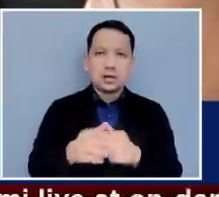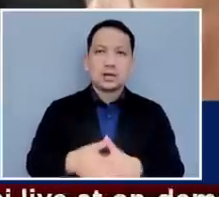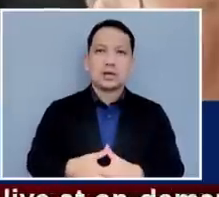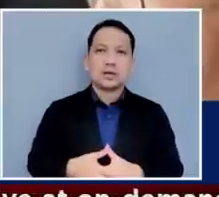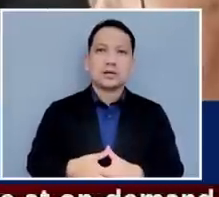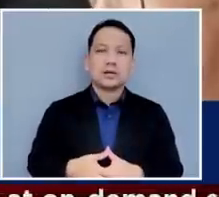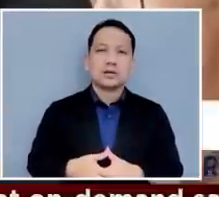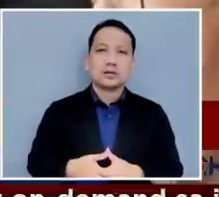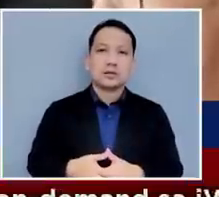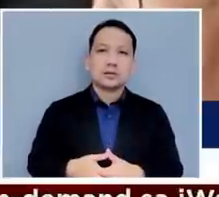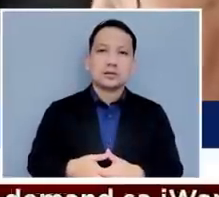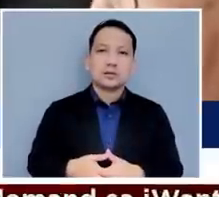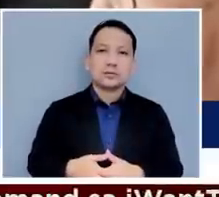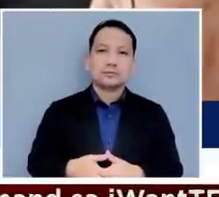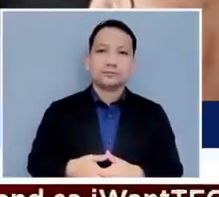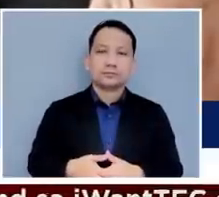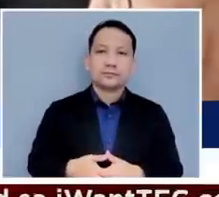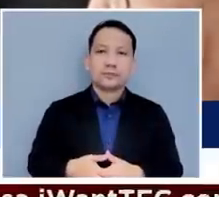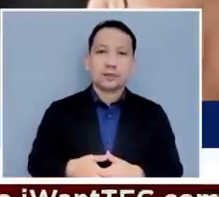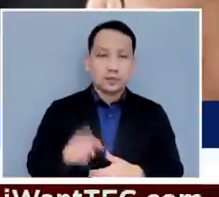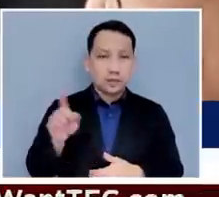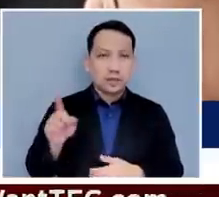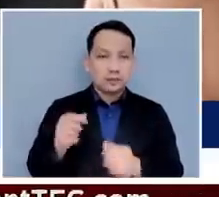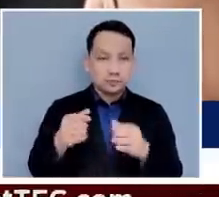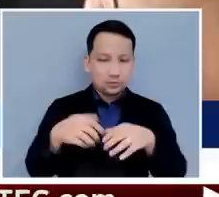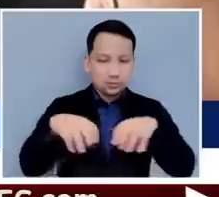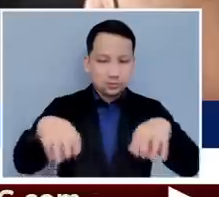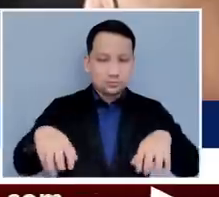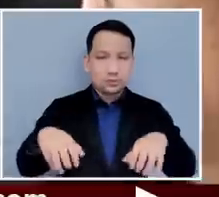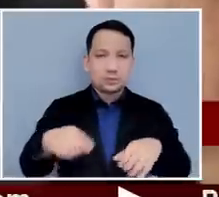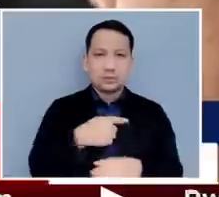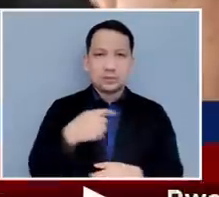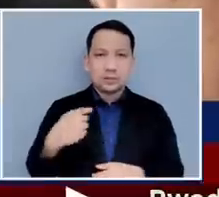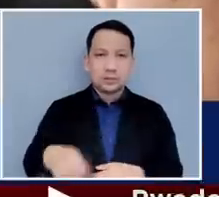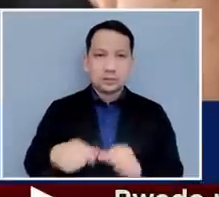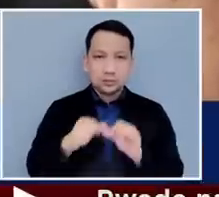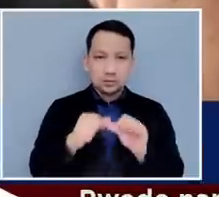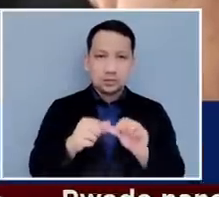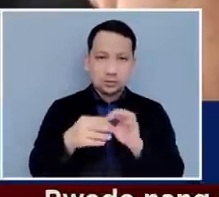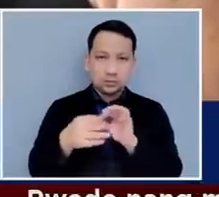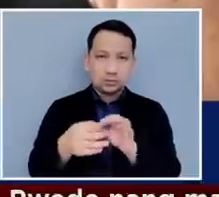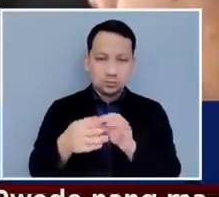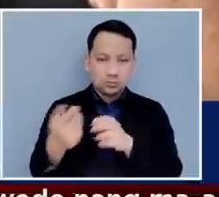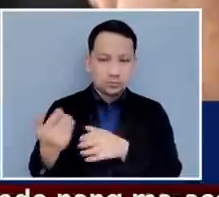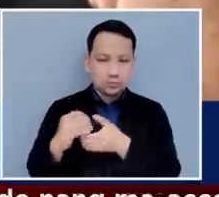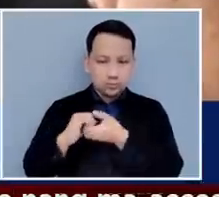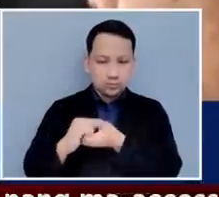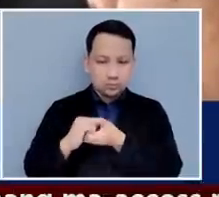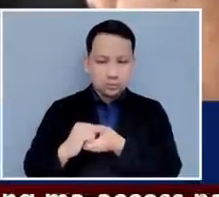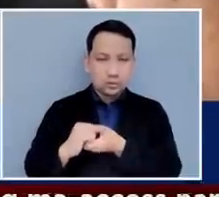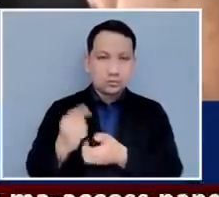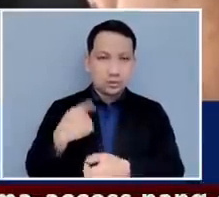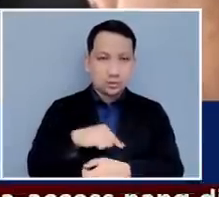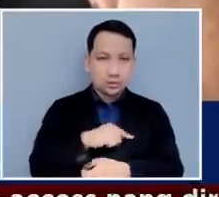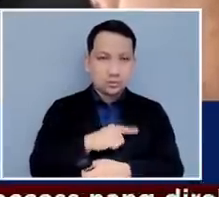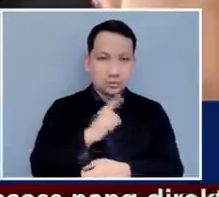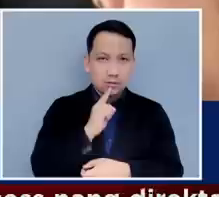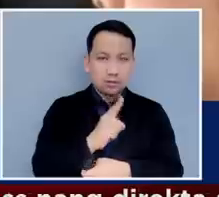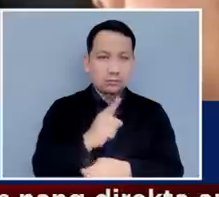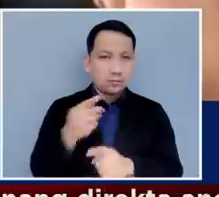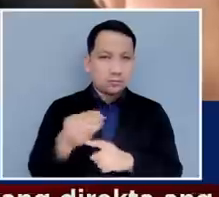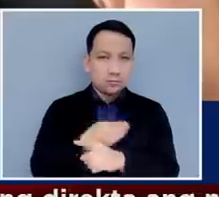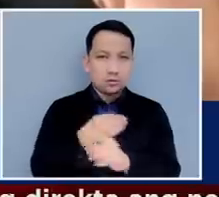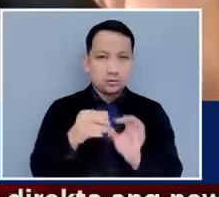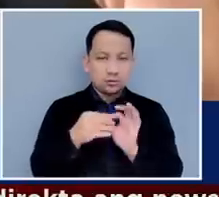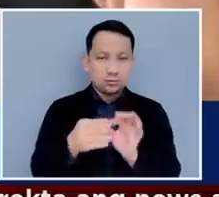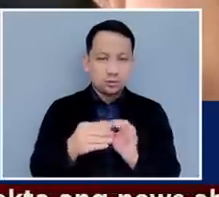As neighboring developing countries, China and the Philippines need to work together for our respective modernization